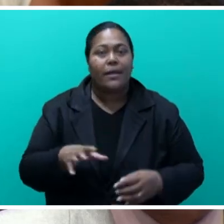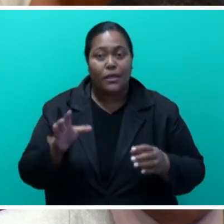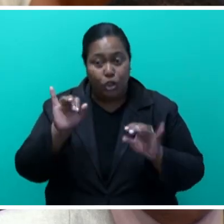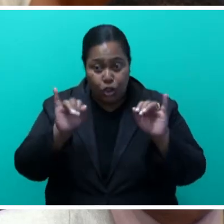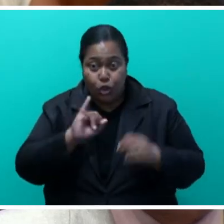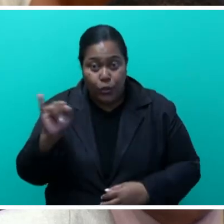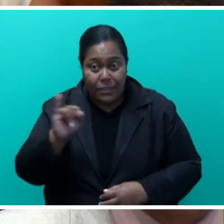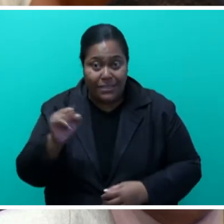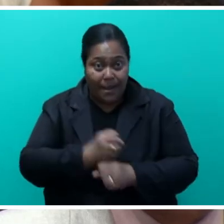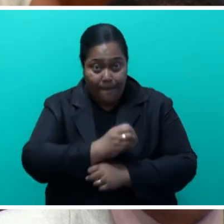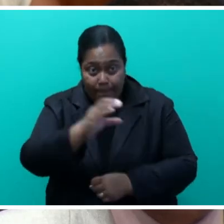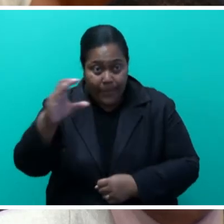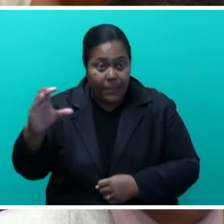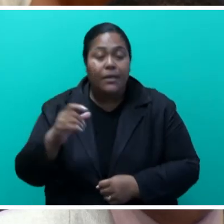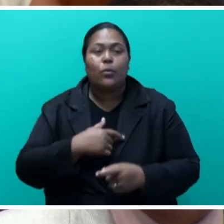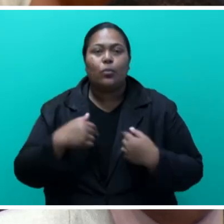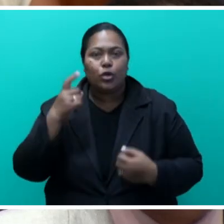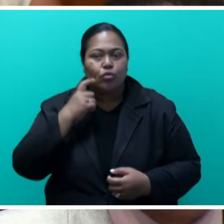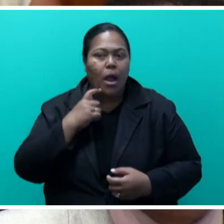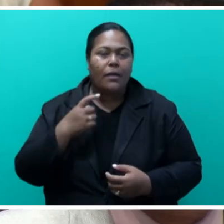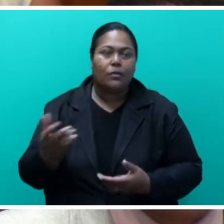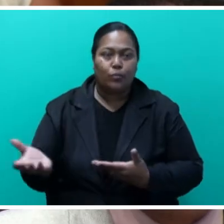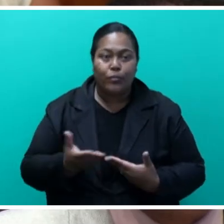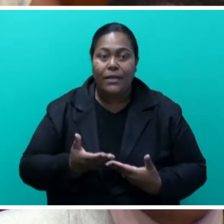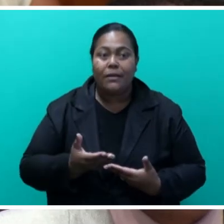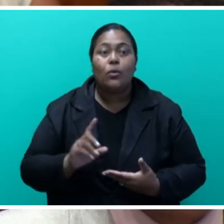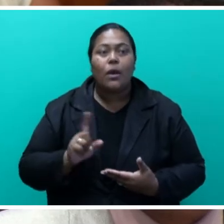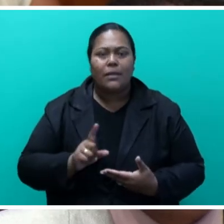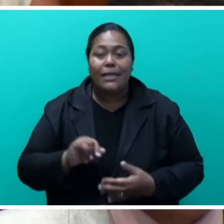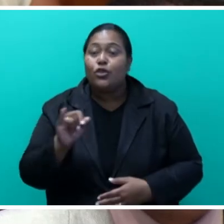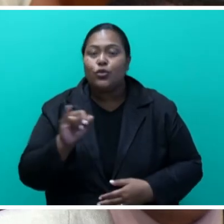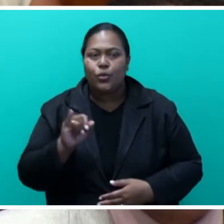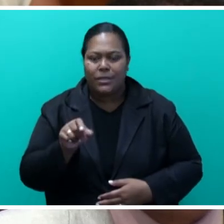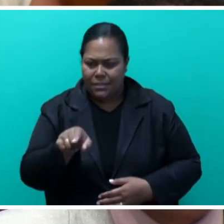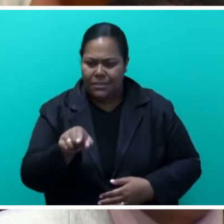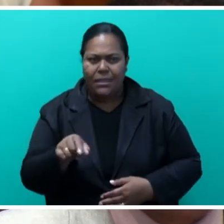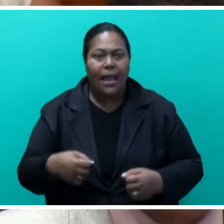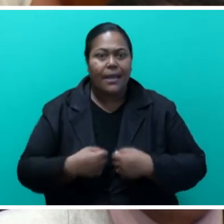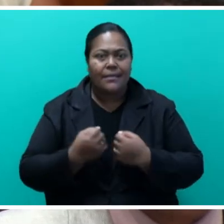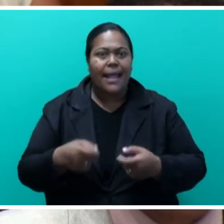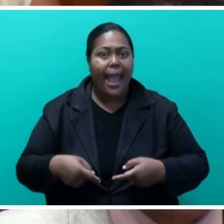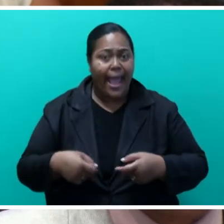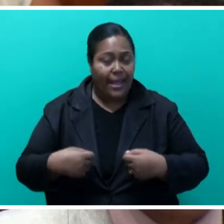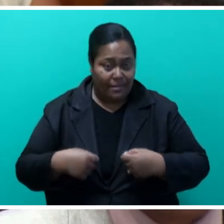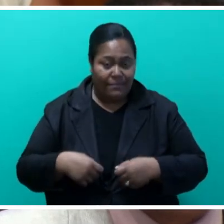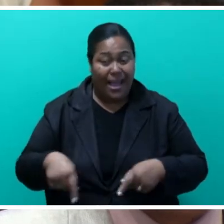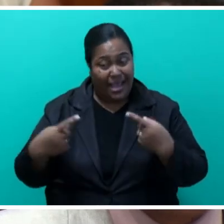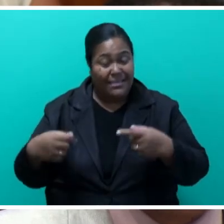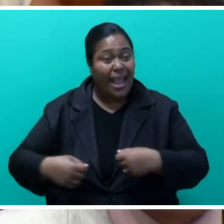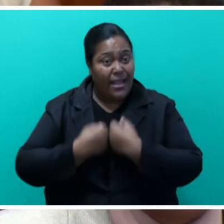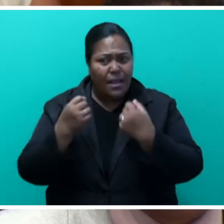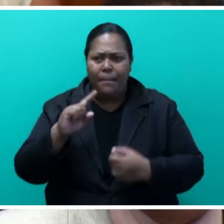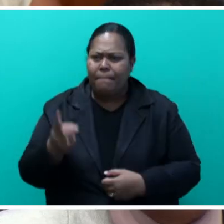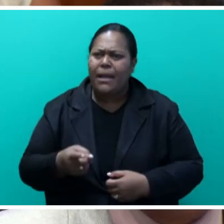get insurance, to get them to get insurance against accidents. But unfortunately, none of the